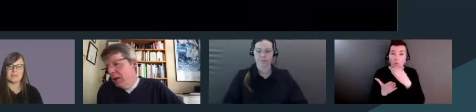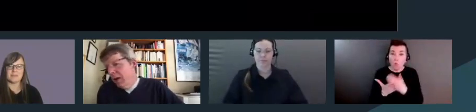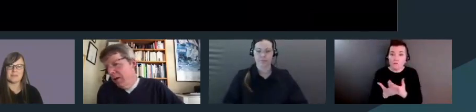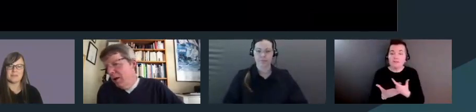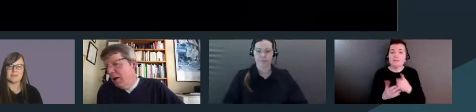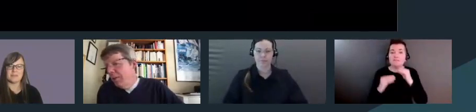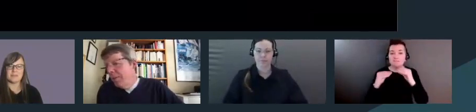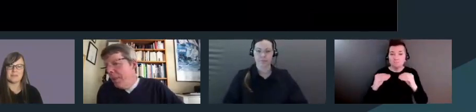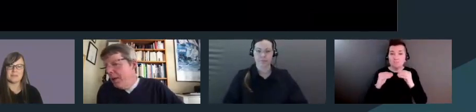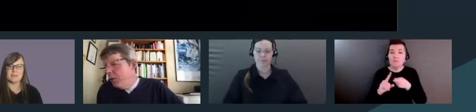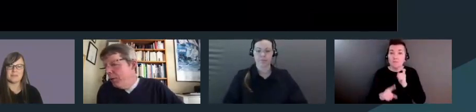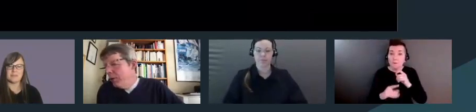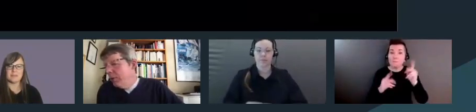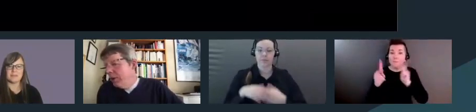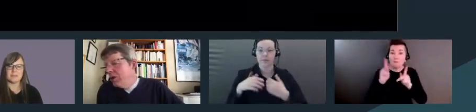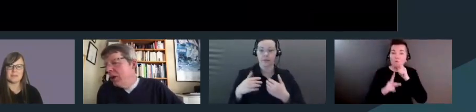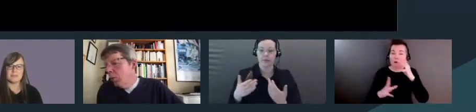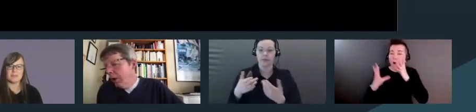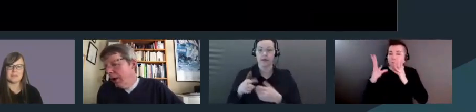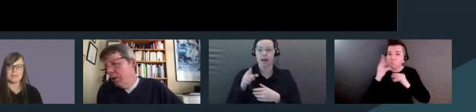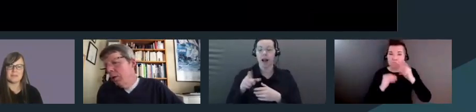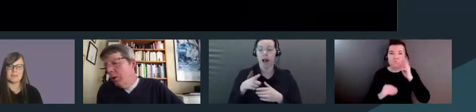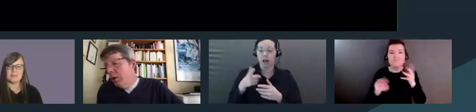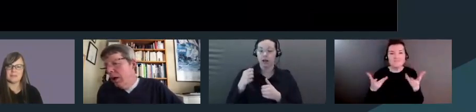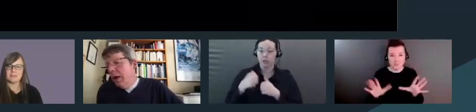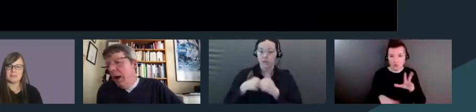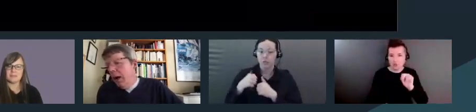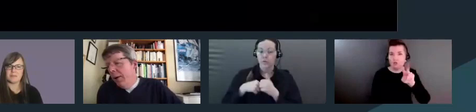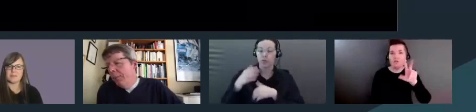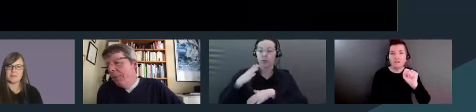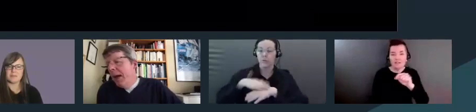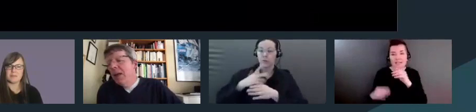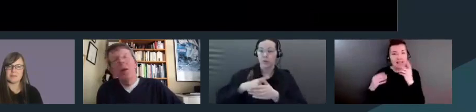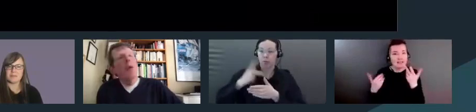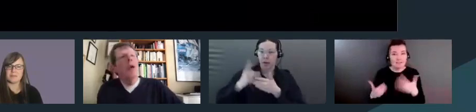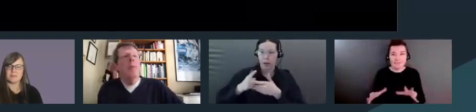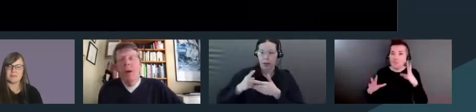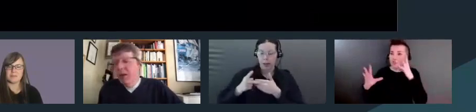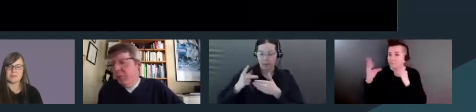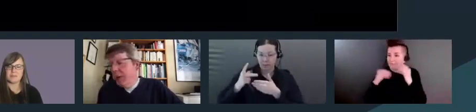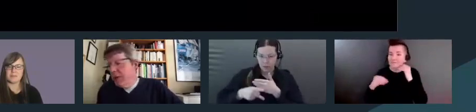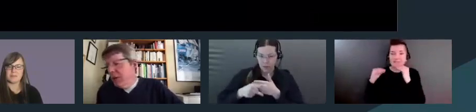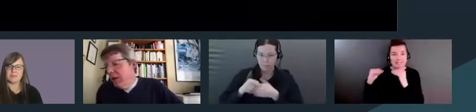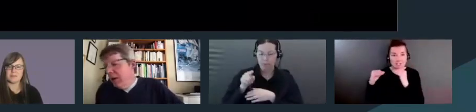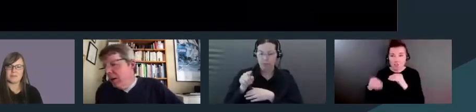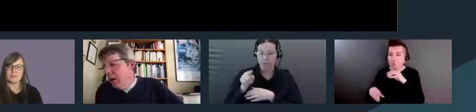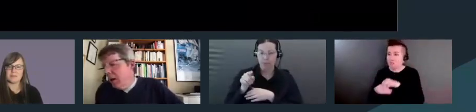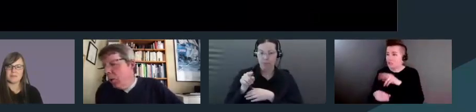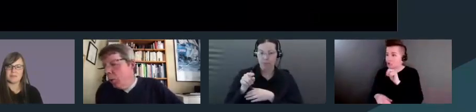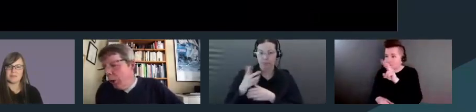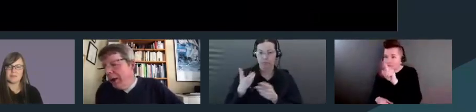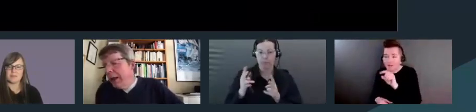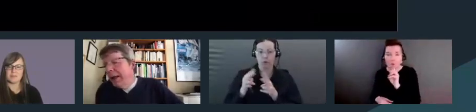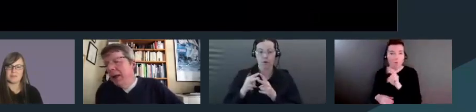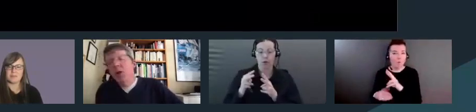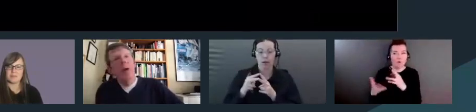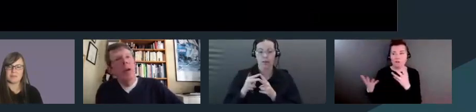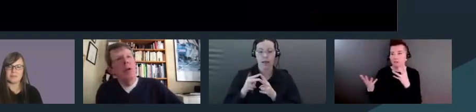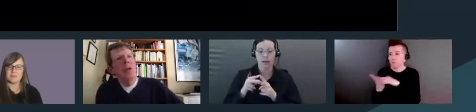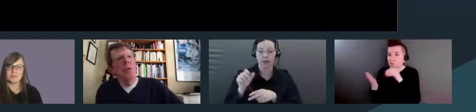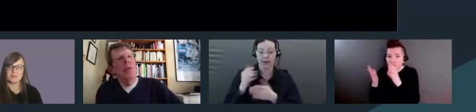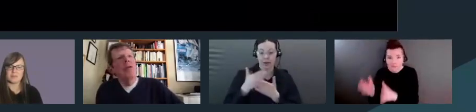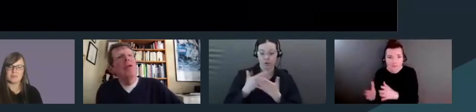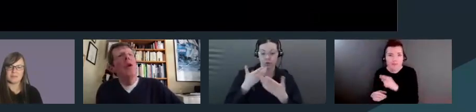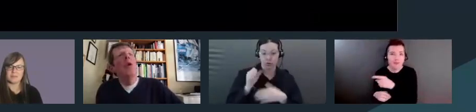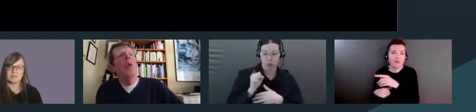experience in Nunavut, teaching and working in Nunavut, and supported participants working in English